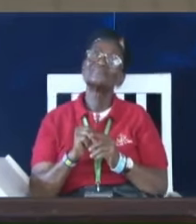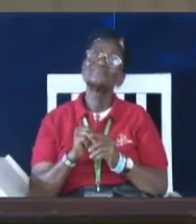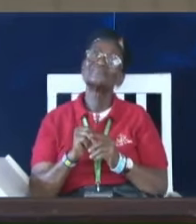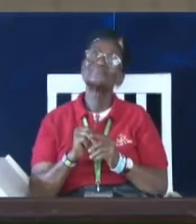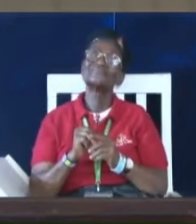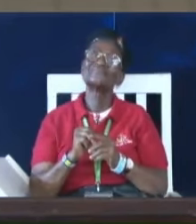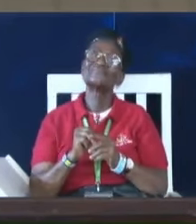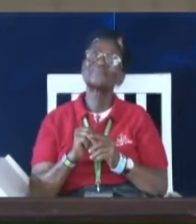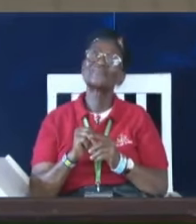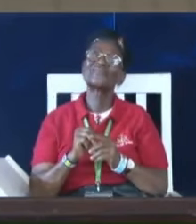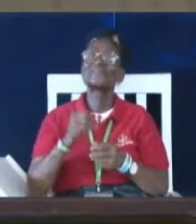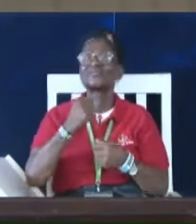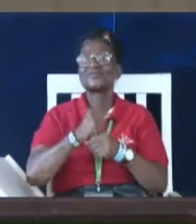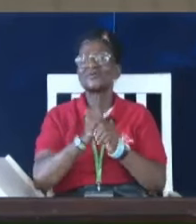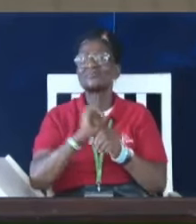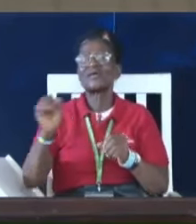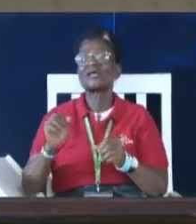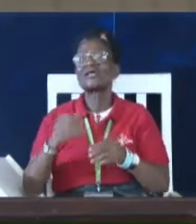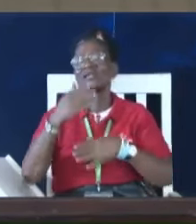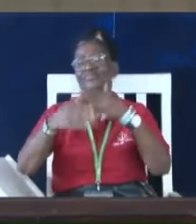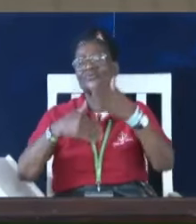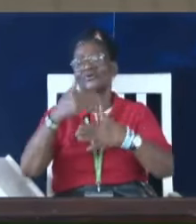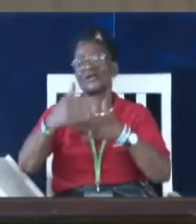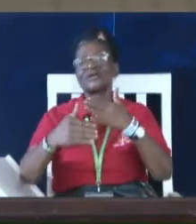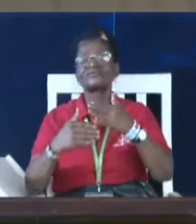apparently making progress,